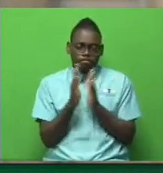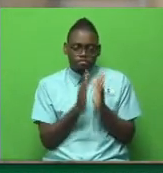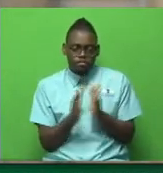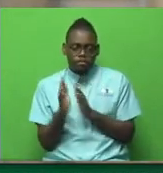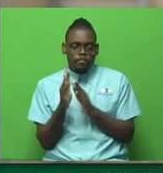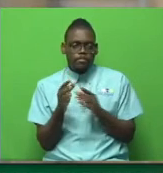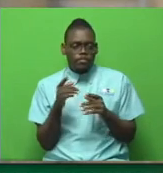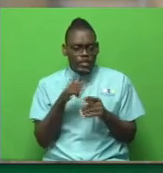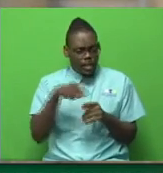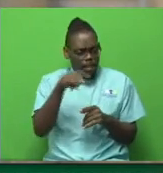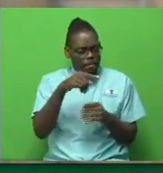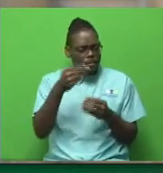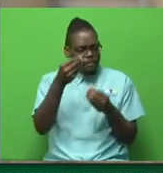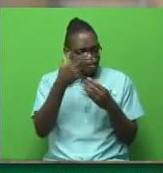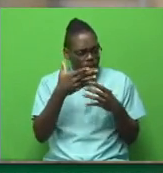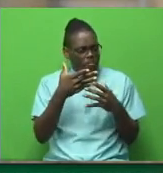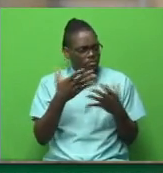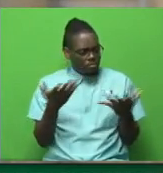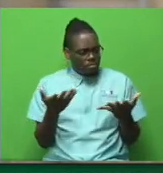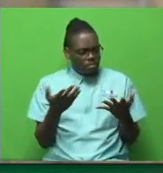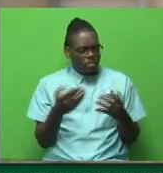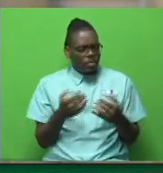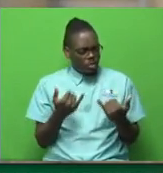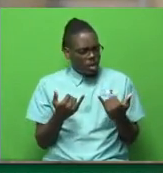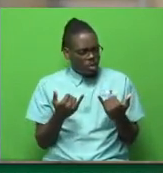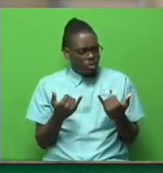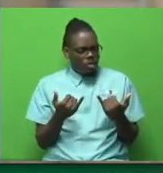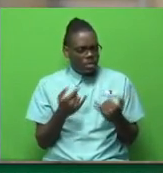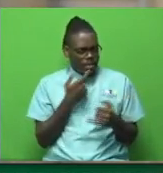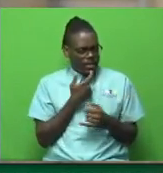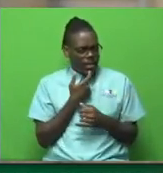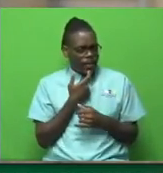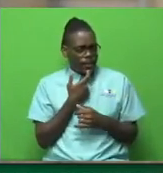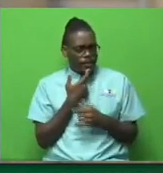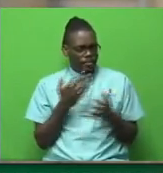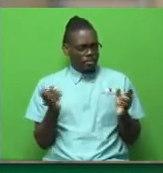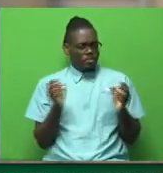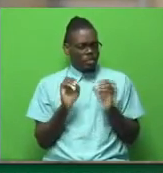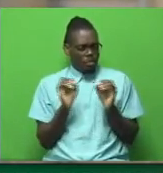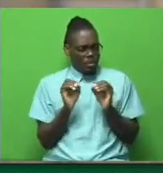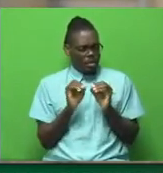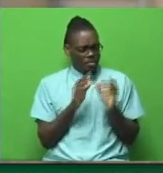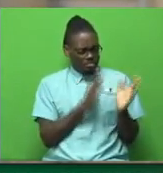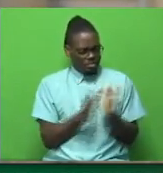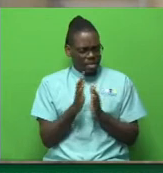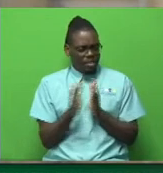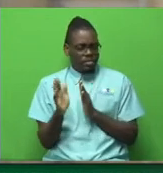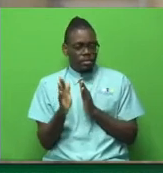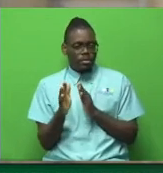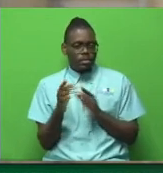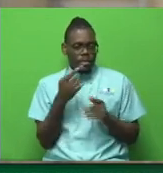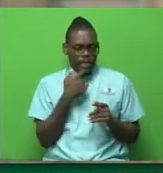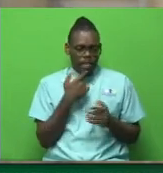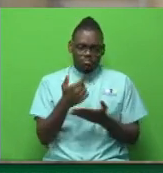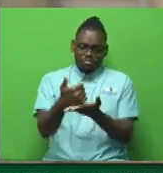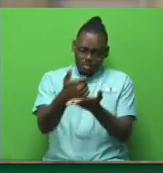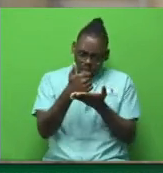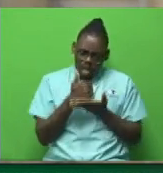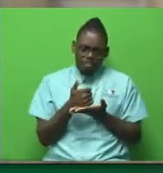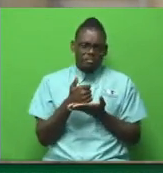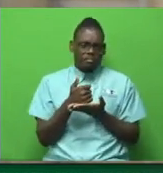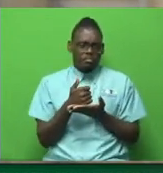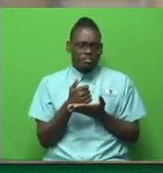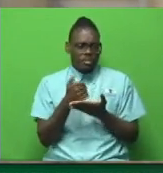he was part or his organization was part of developing said plan but Madam speaker let me tell you what is the Sinister